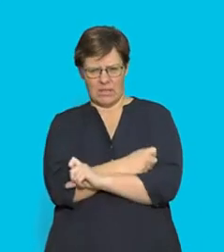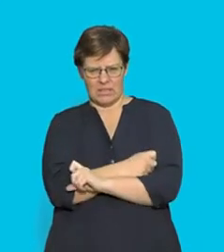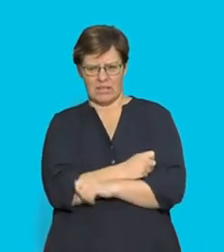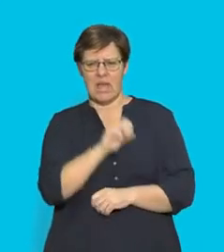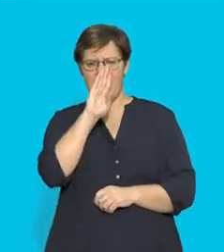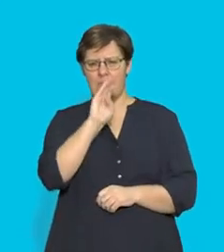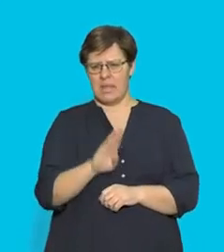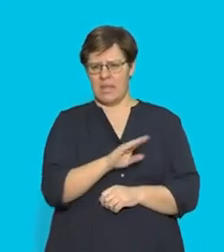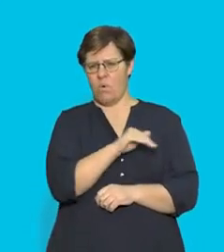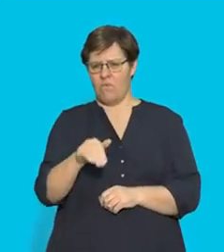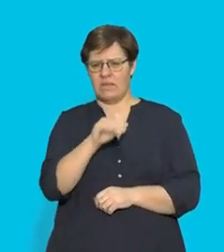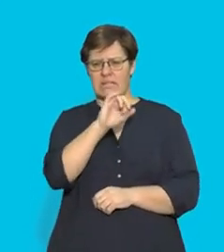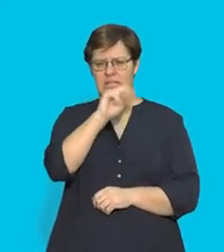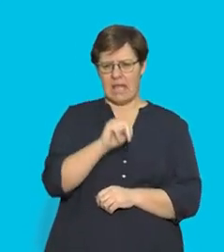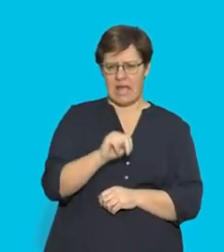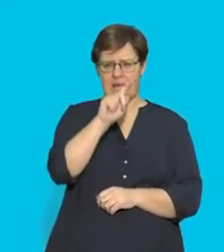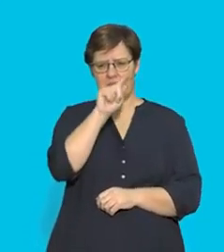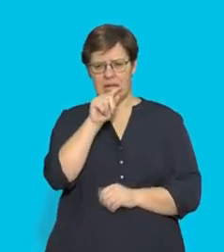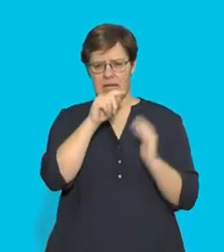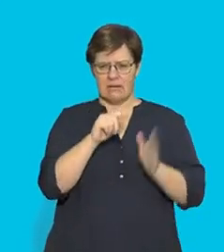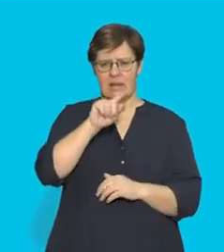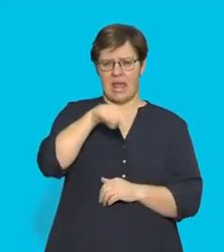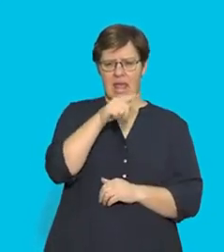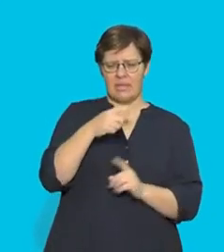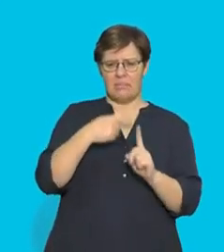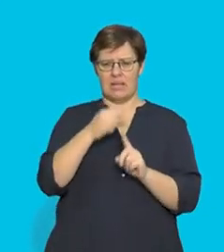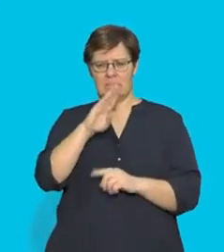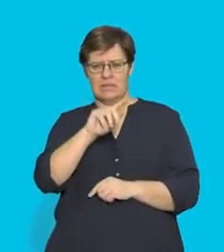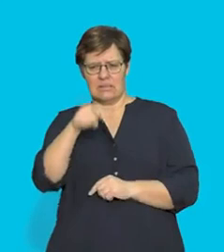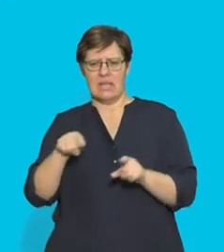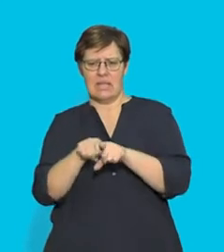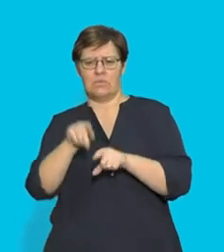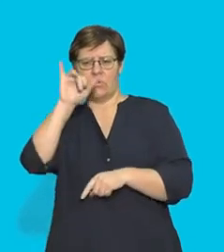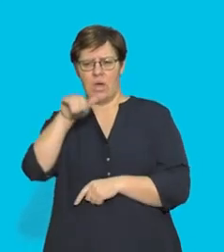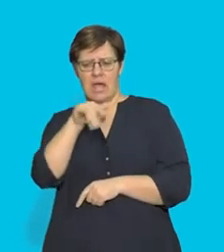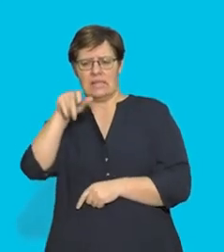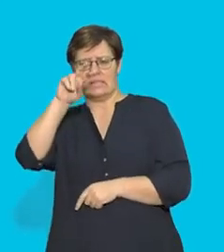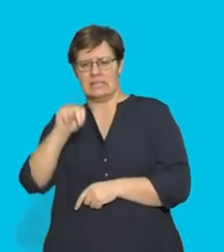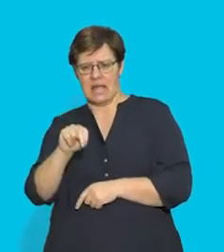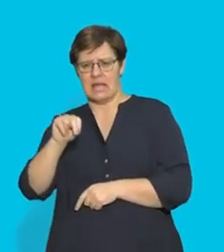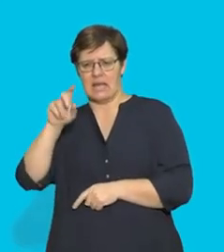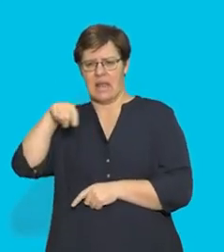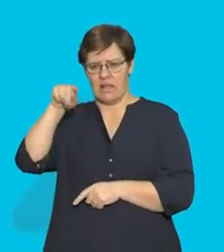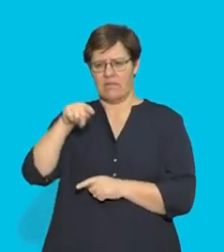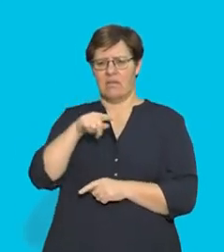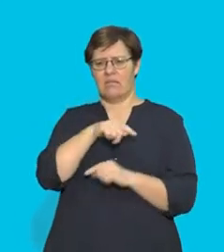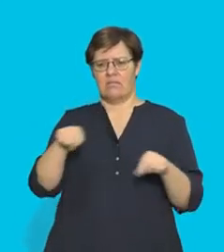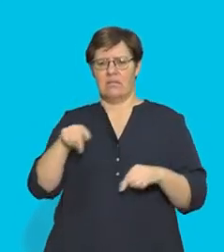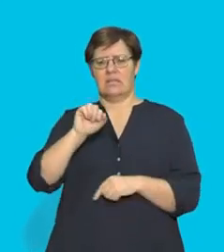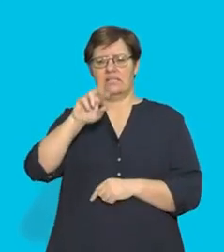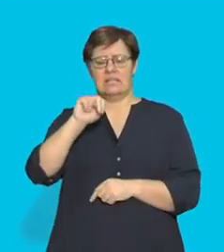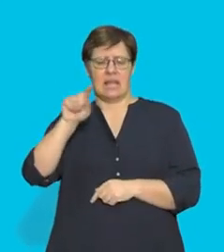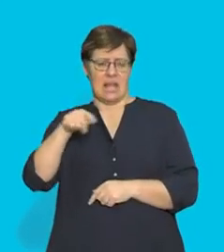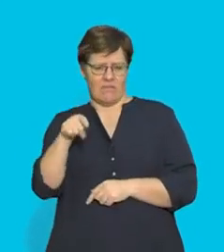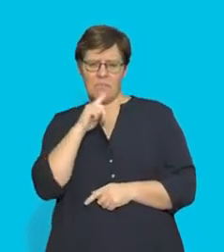over sine of alpha plus beta equals y over sine of theta over sine of alpha, and we need to make it look like this. So it just